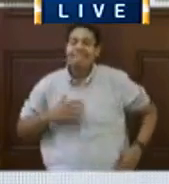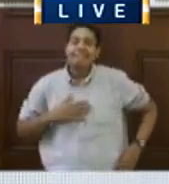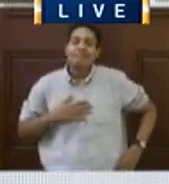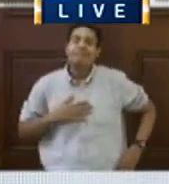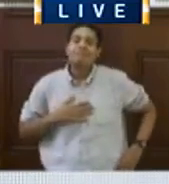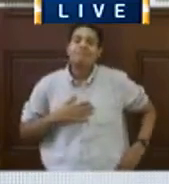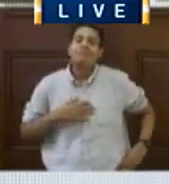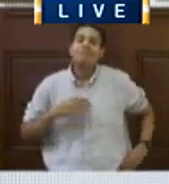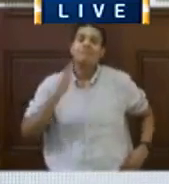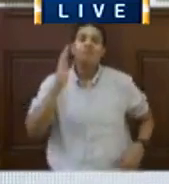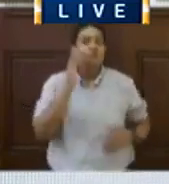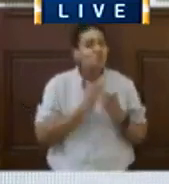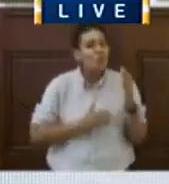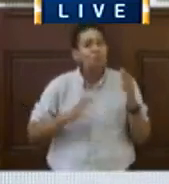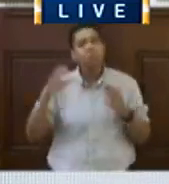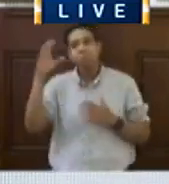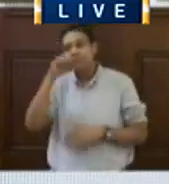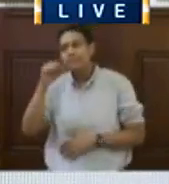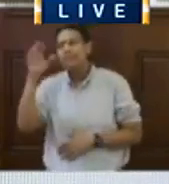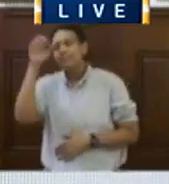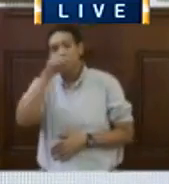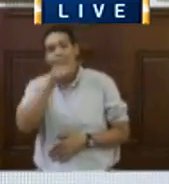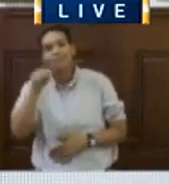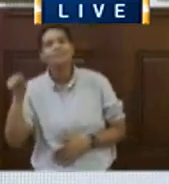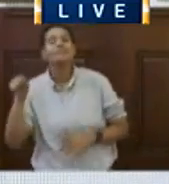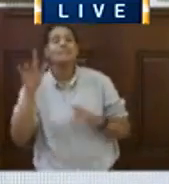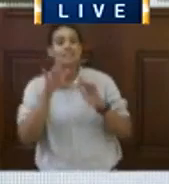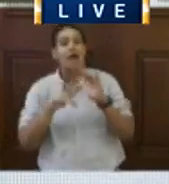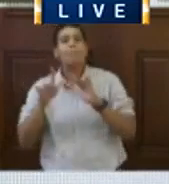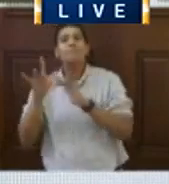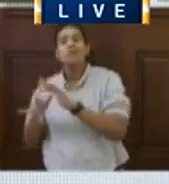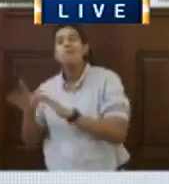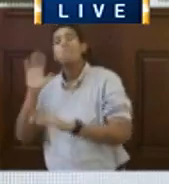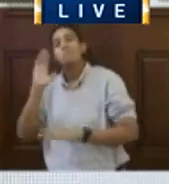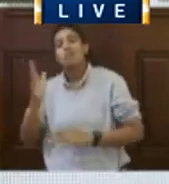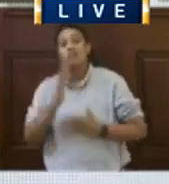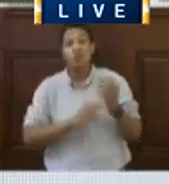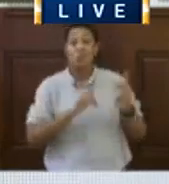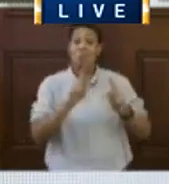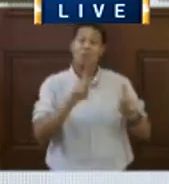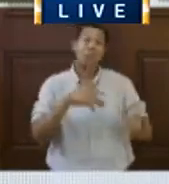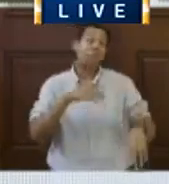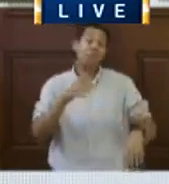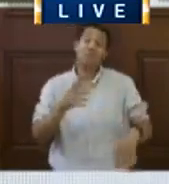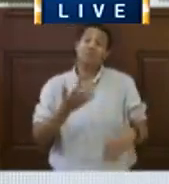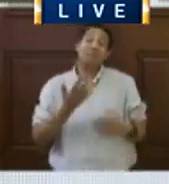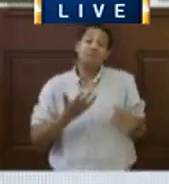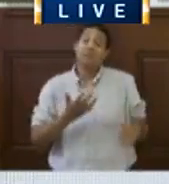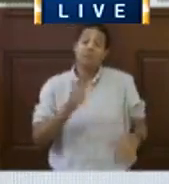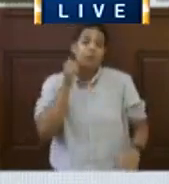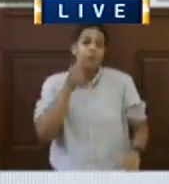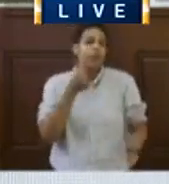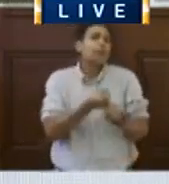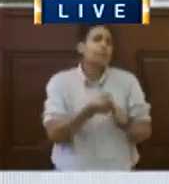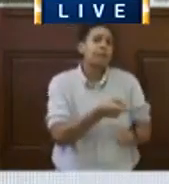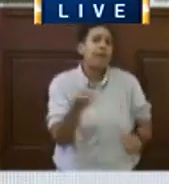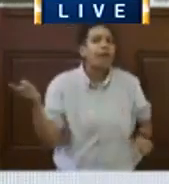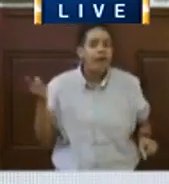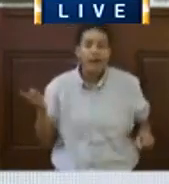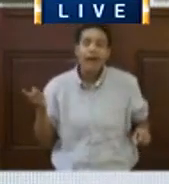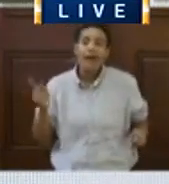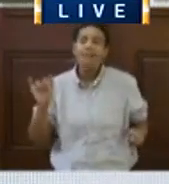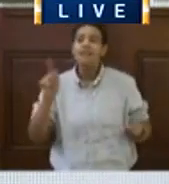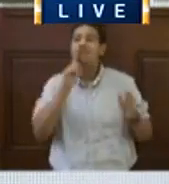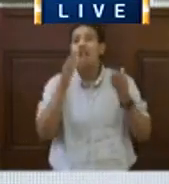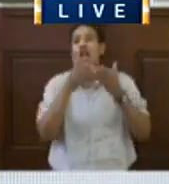be gaps, there would be categories and persons who we have not touched. And that is a general